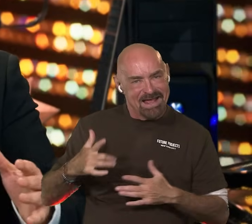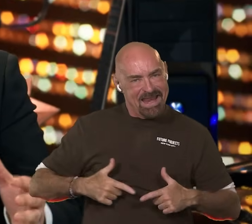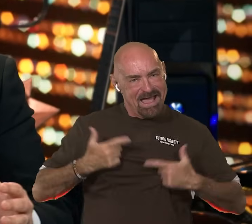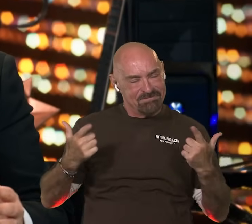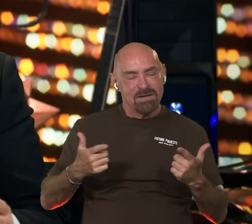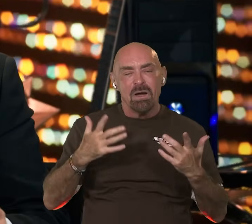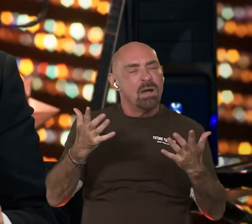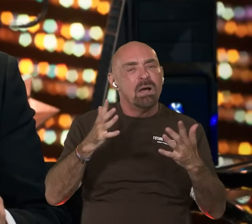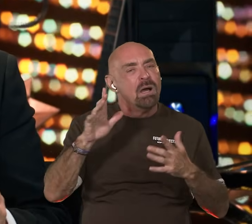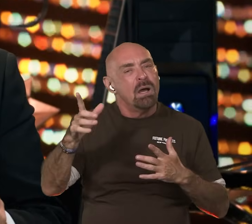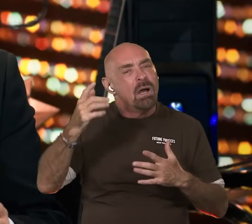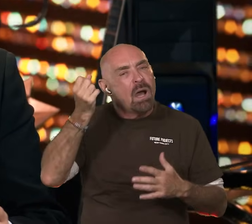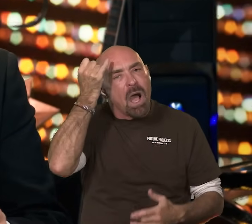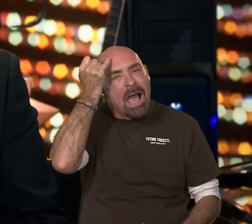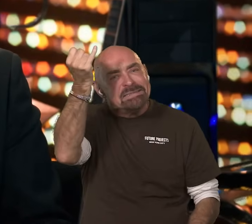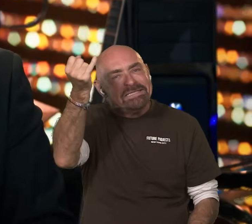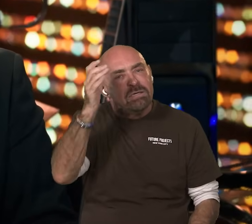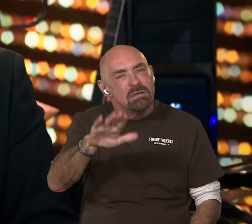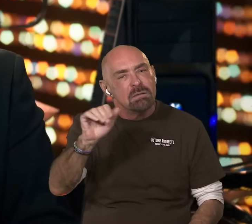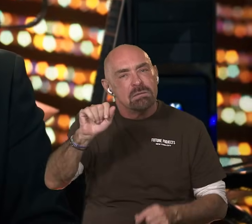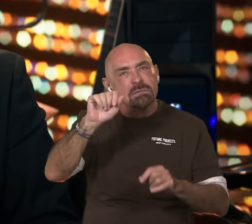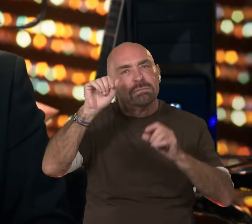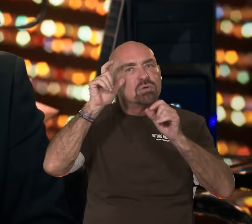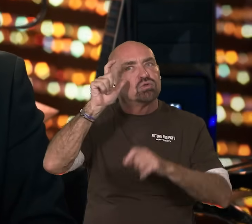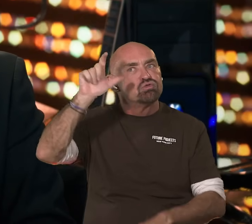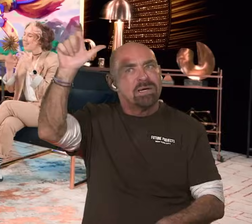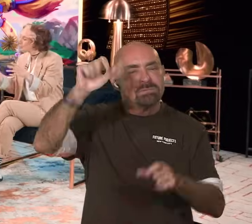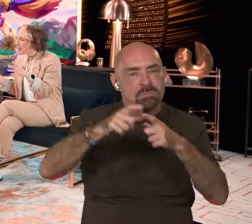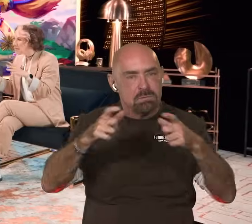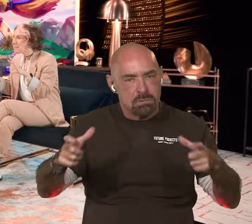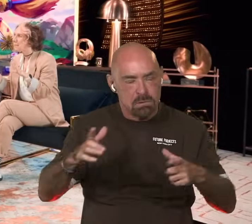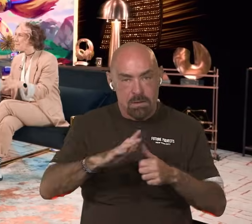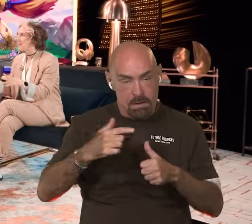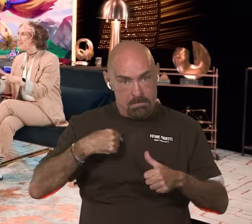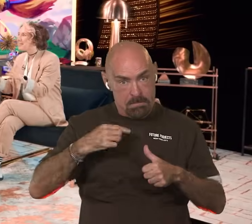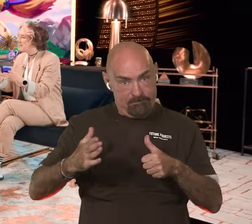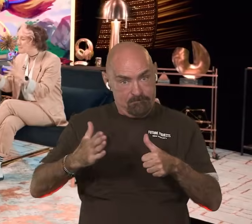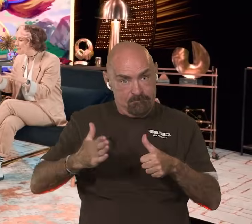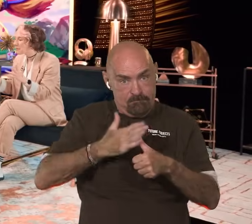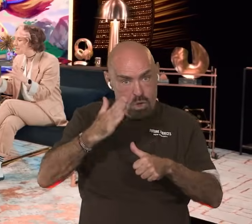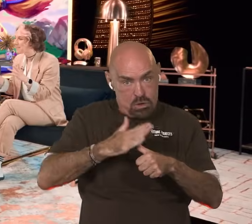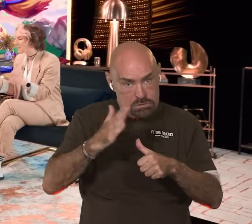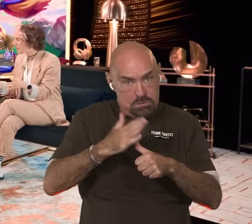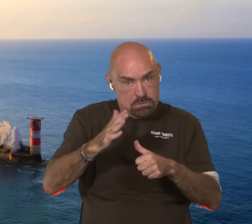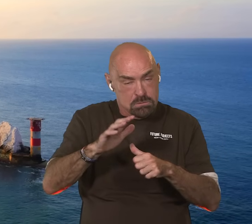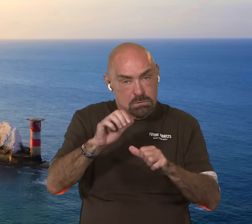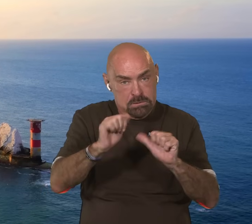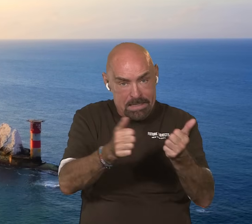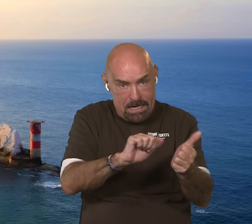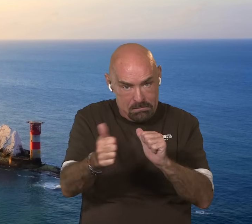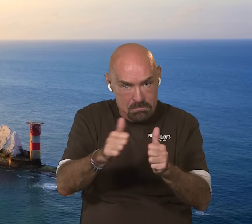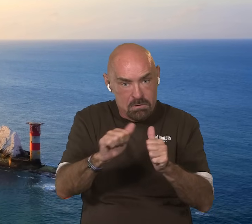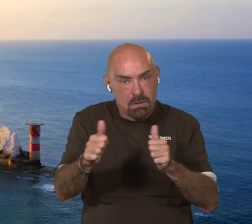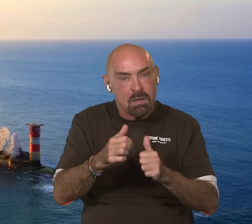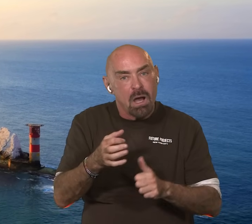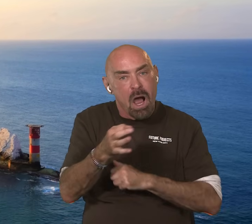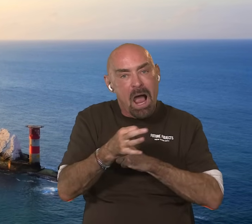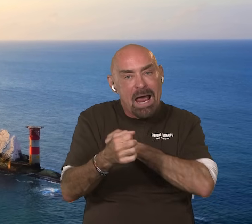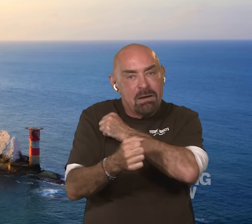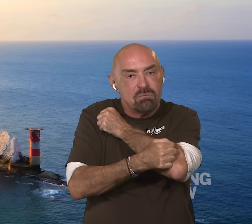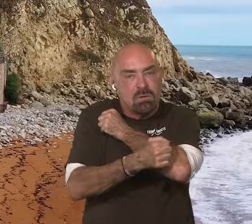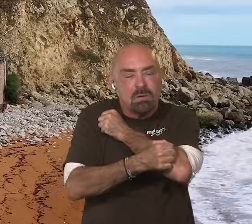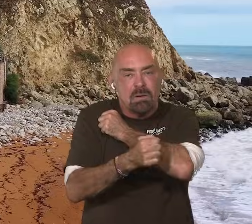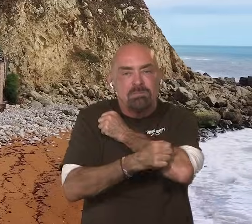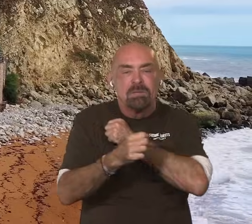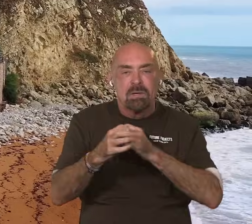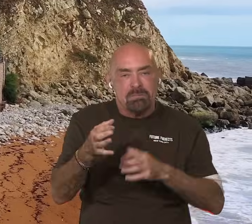talk to me a little bit about where the idea for Crescent County came from. It's inspired by my first ever proper video games job where I moved to the Isle of Wight.